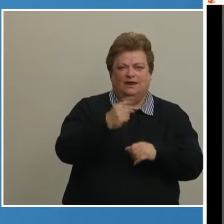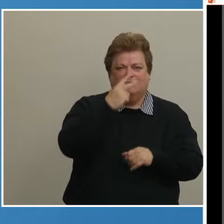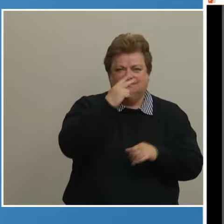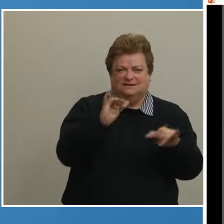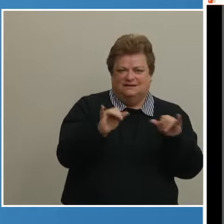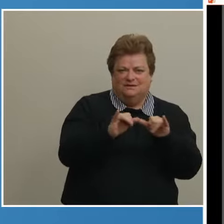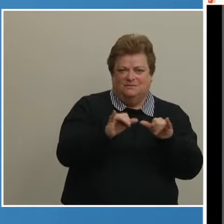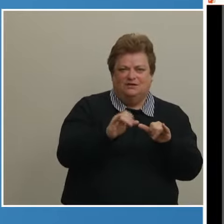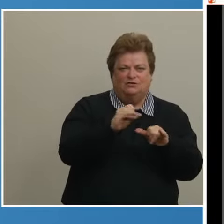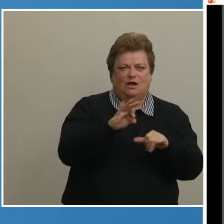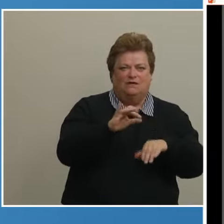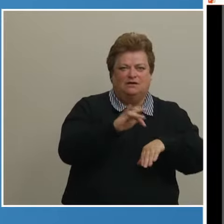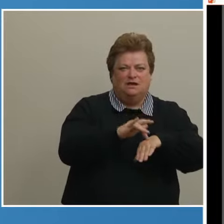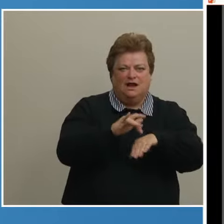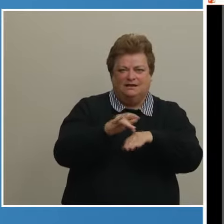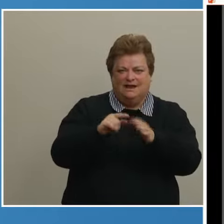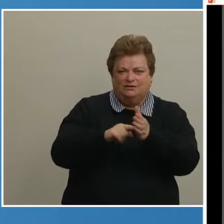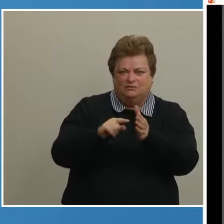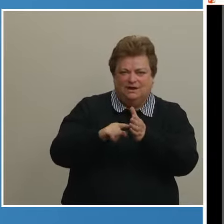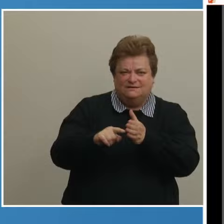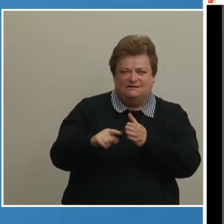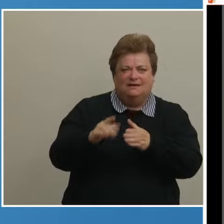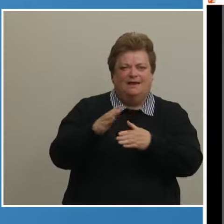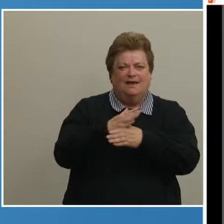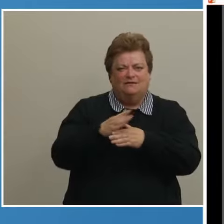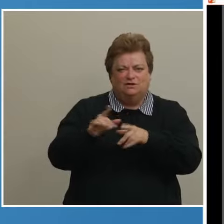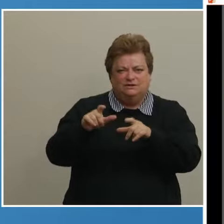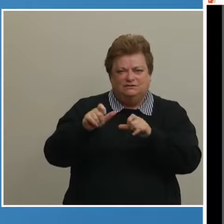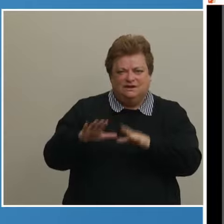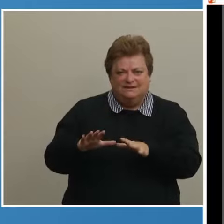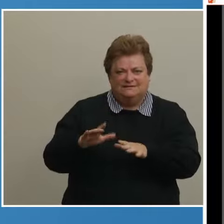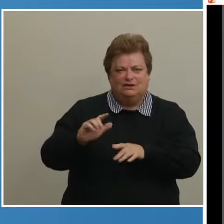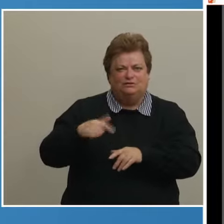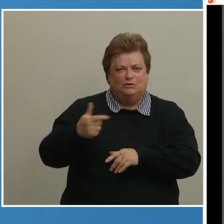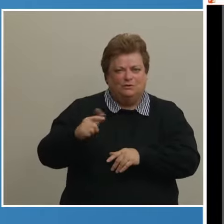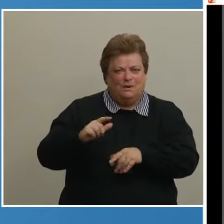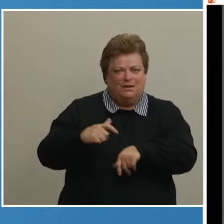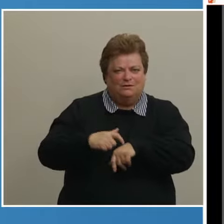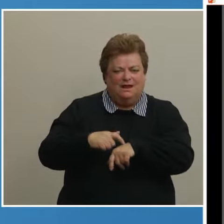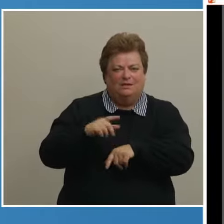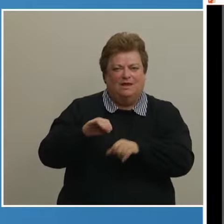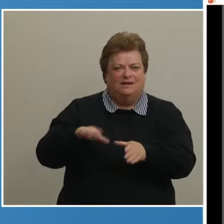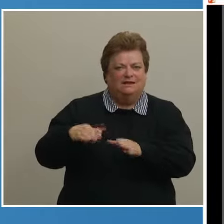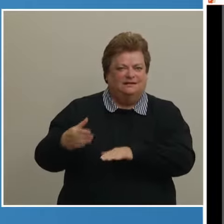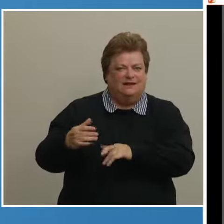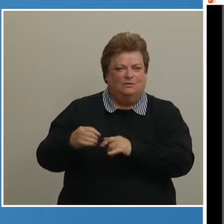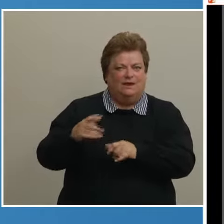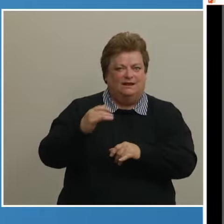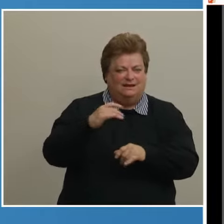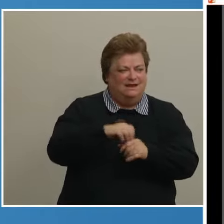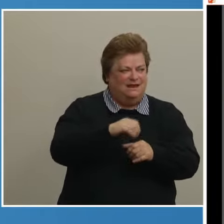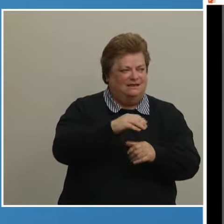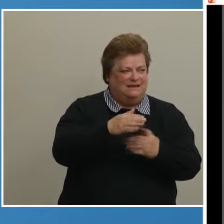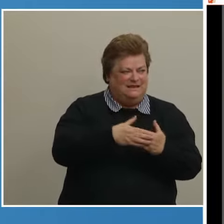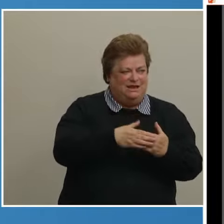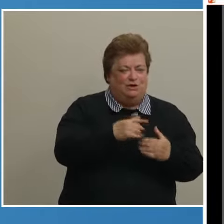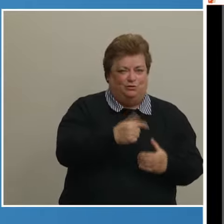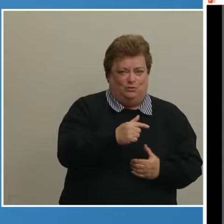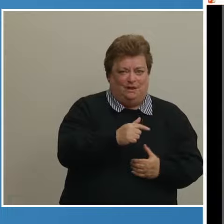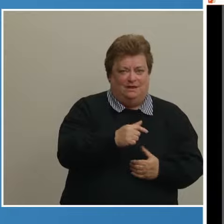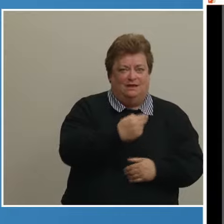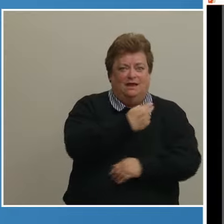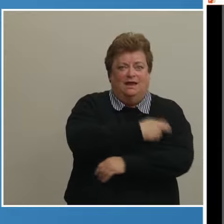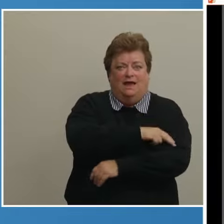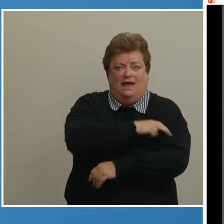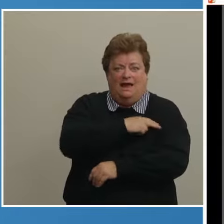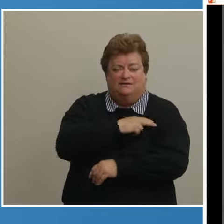of contact tracing, average, testing, turnaround time, and the death rate are all near green. Hospital